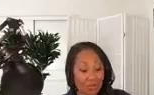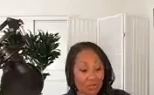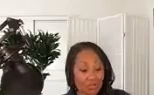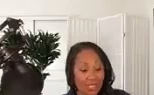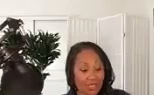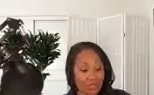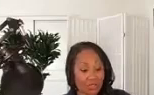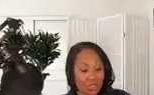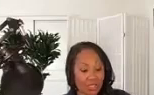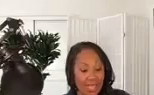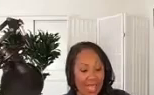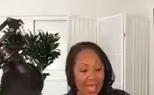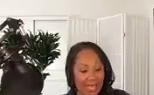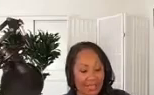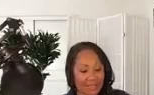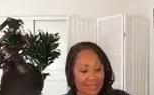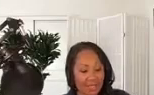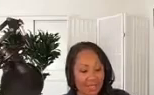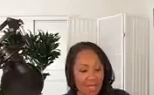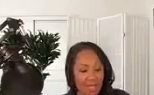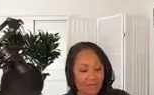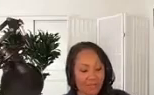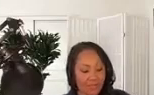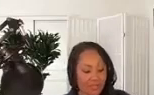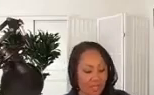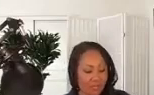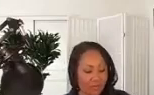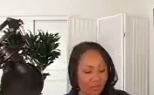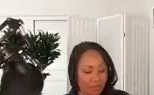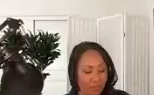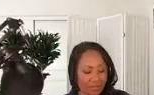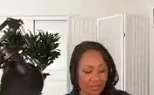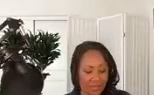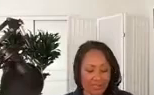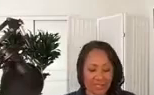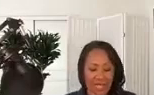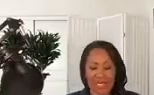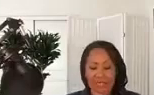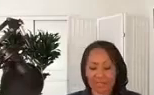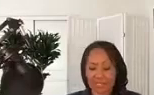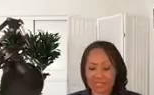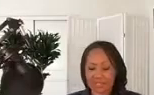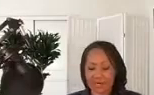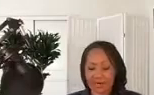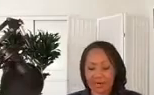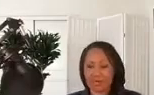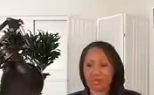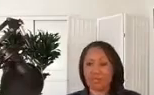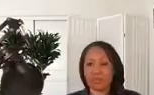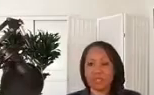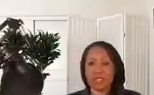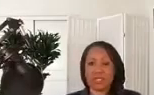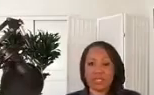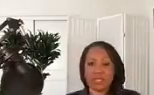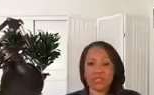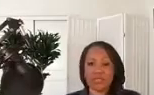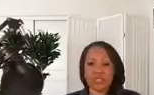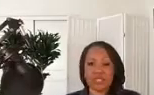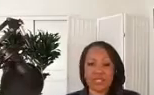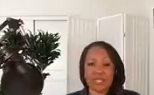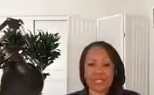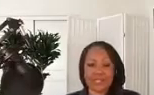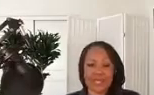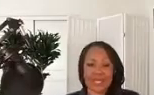now to take a look at some of these other buttons on the side, because there are some really